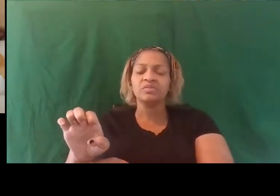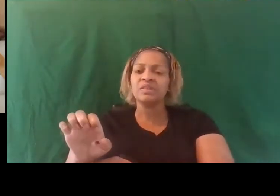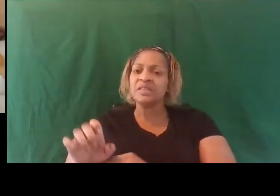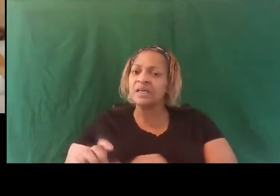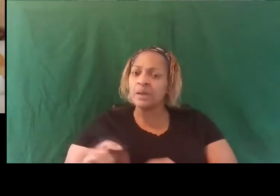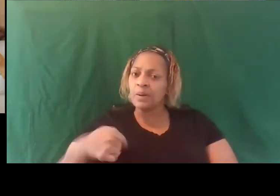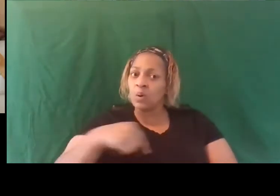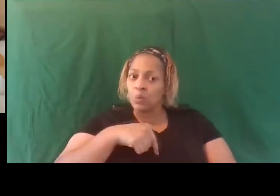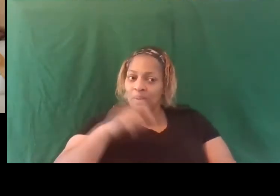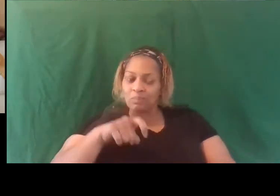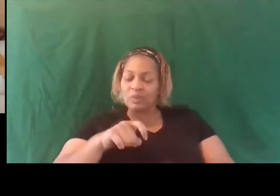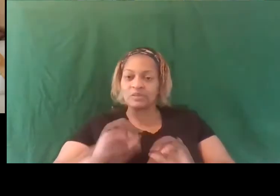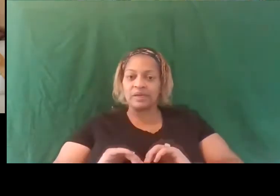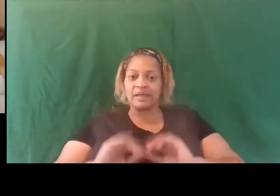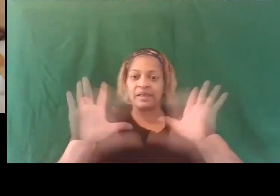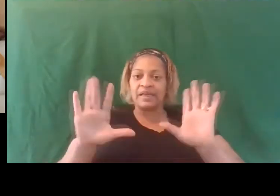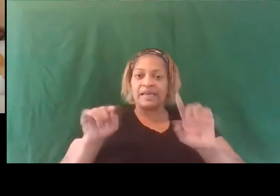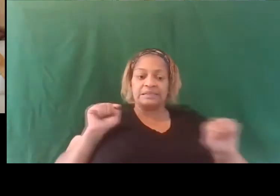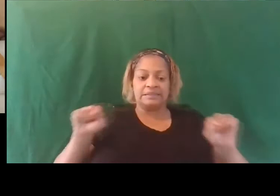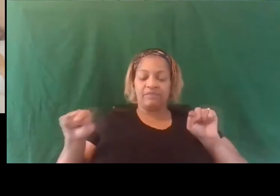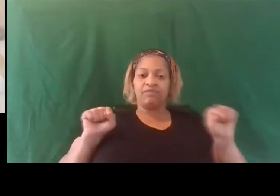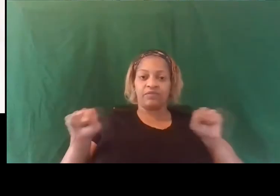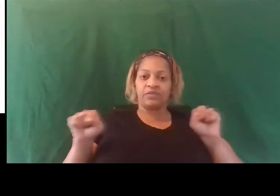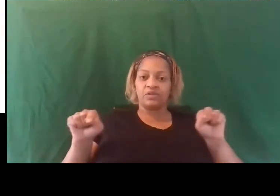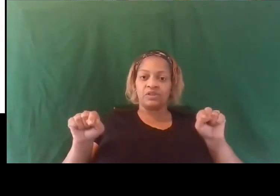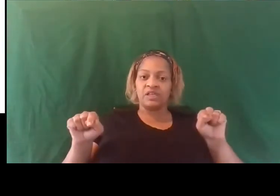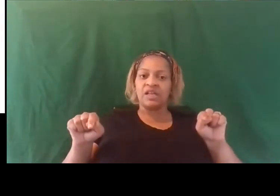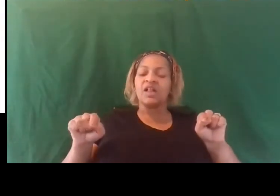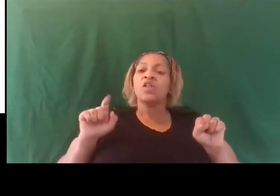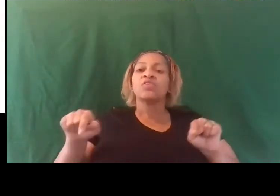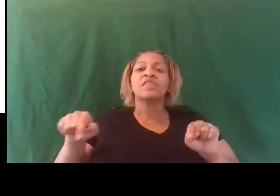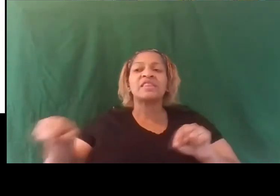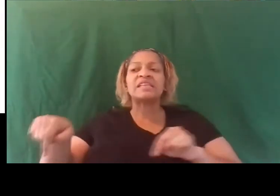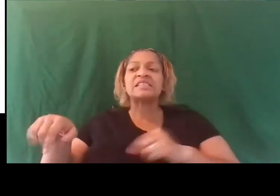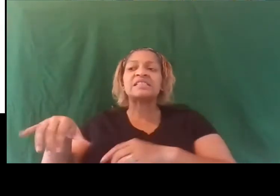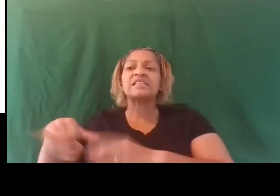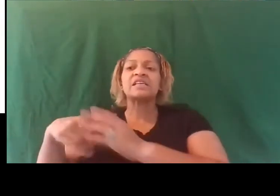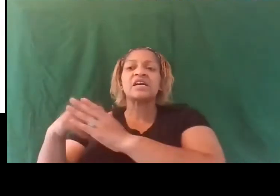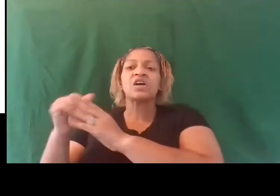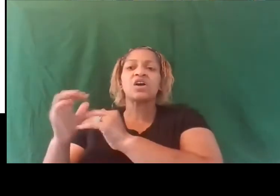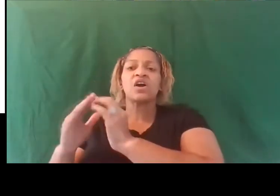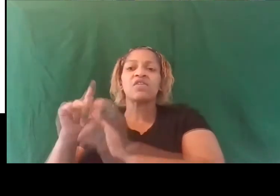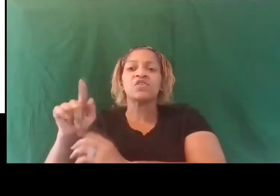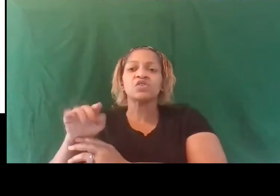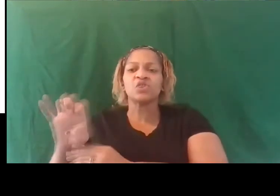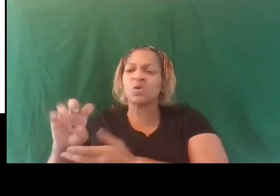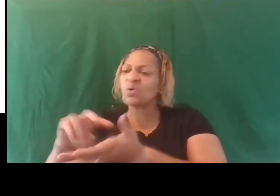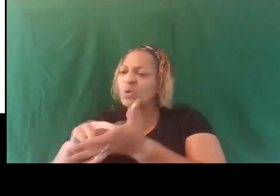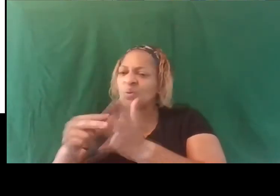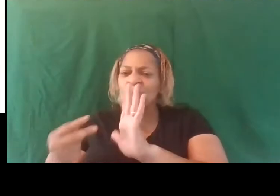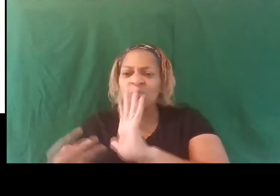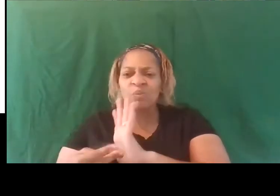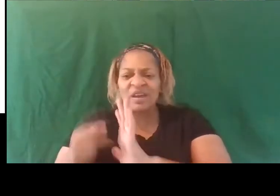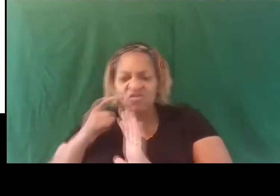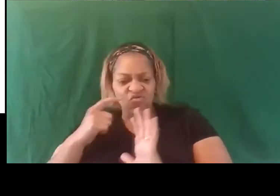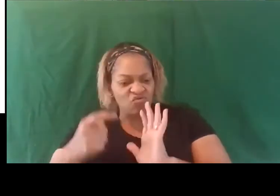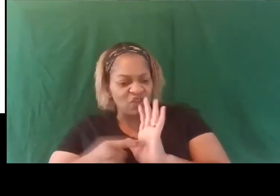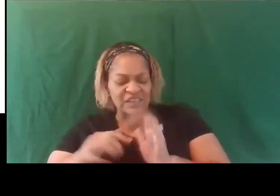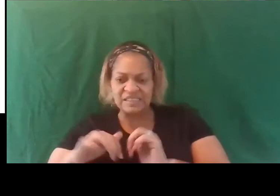difference? And what is the whole, like, what comfort zone? What does that even mean? How do I even recognize that? Well,